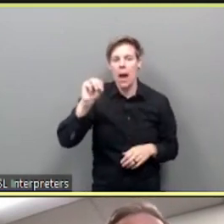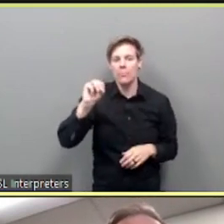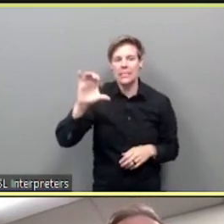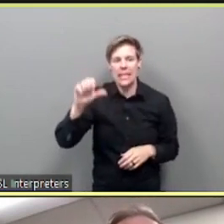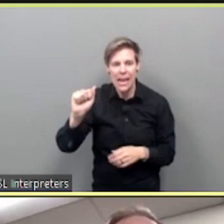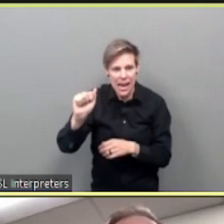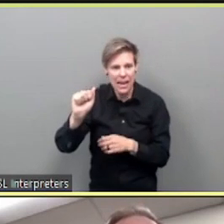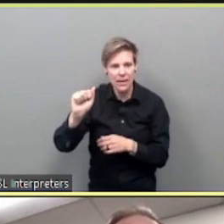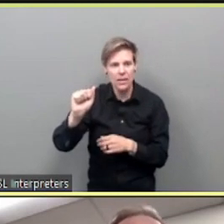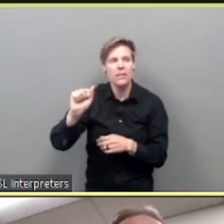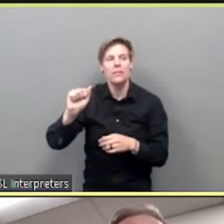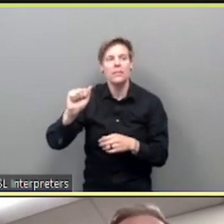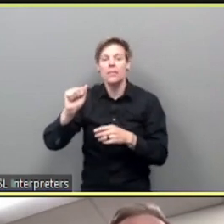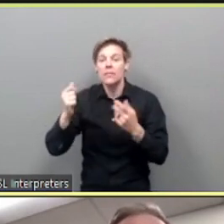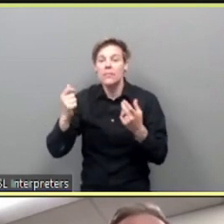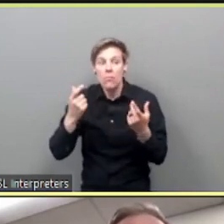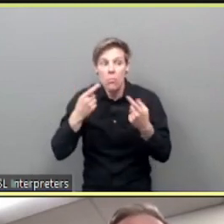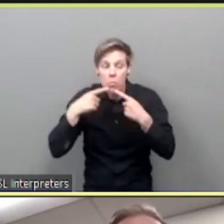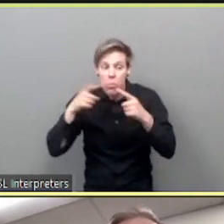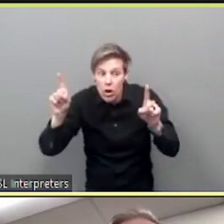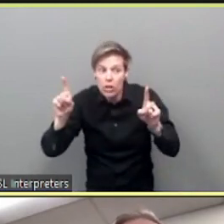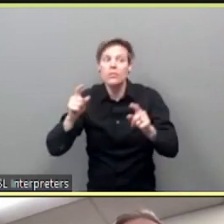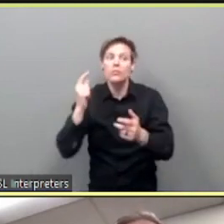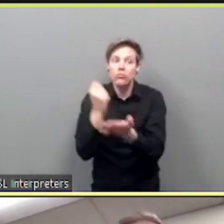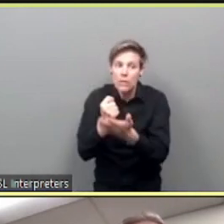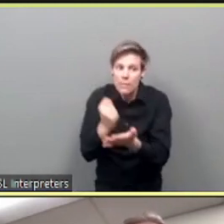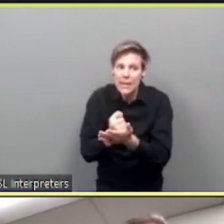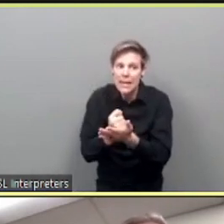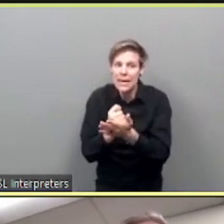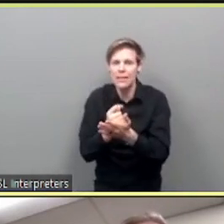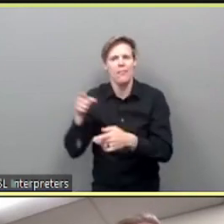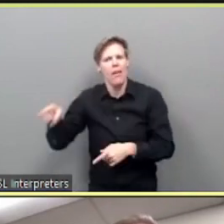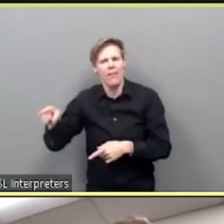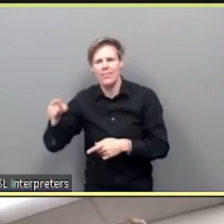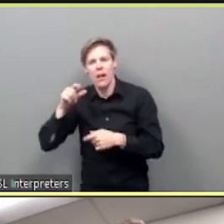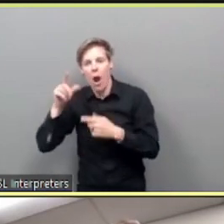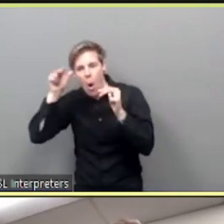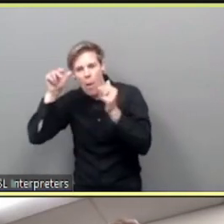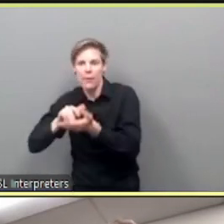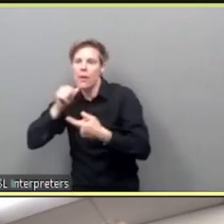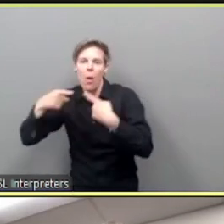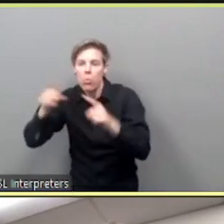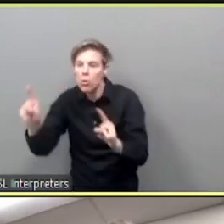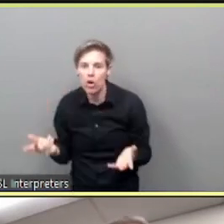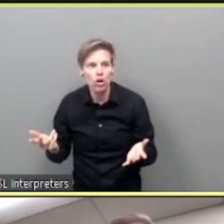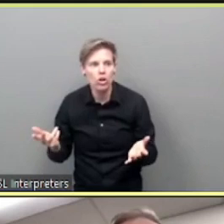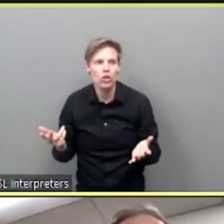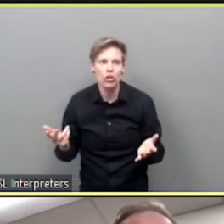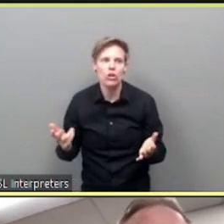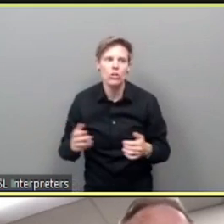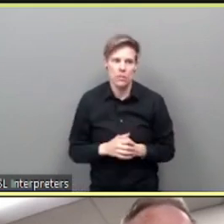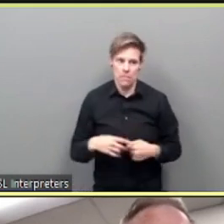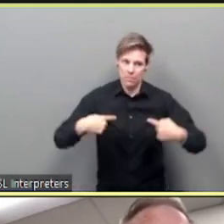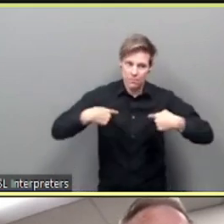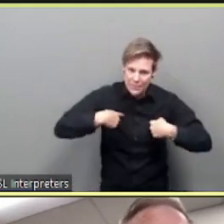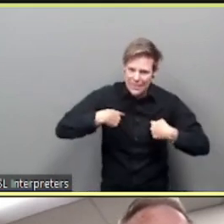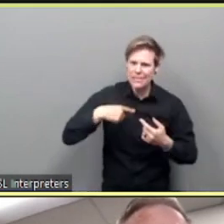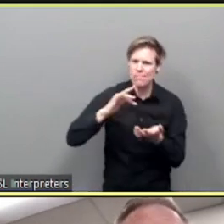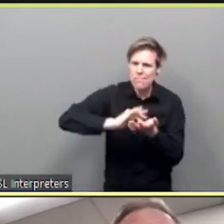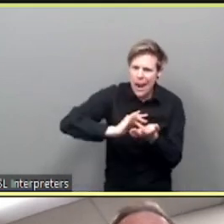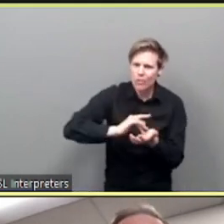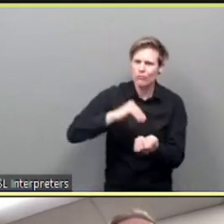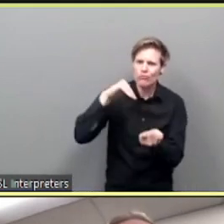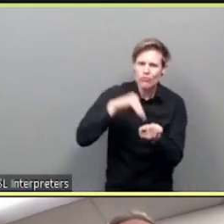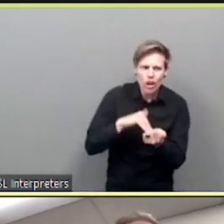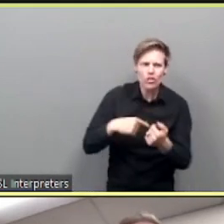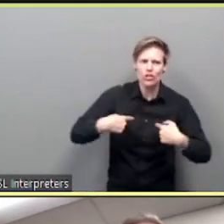treatment for effective treatment. The way I like to talk about this, because I'm an internist and probably a middle-aged white male, is